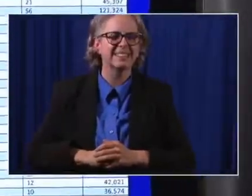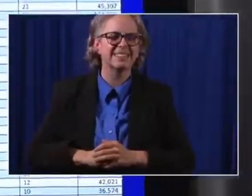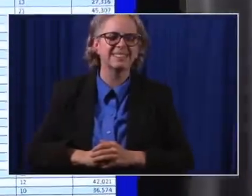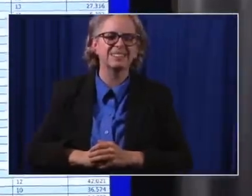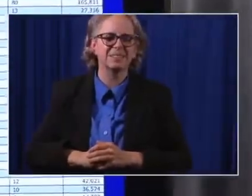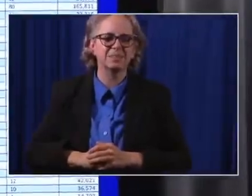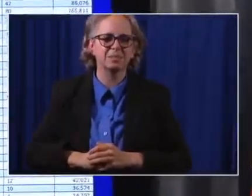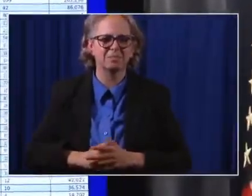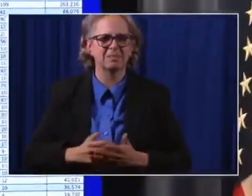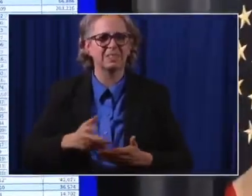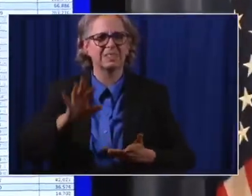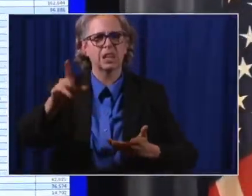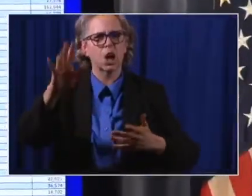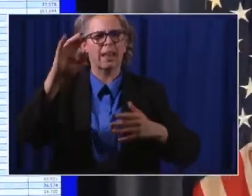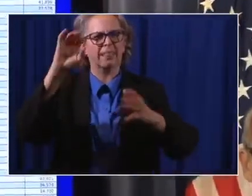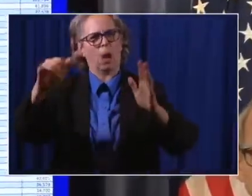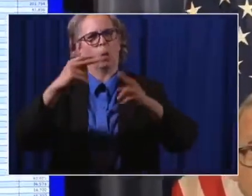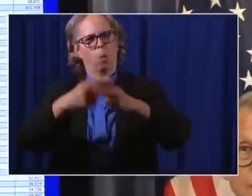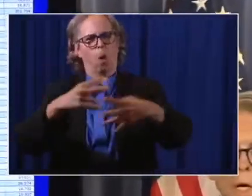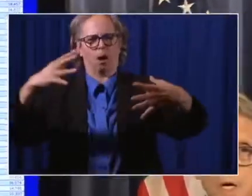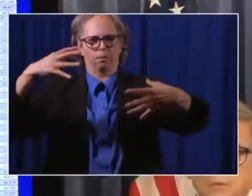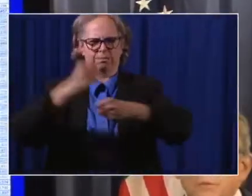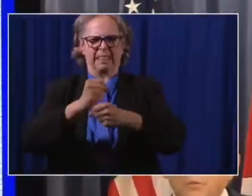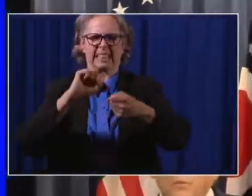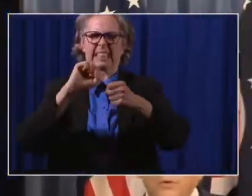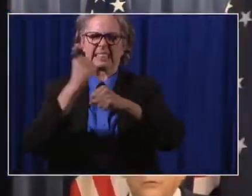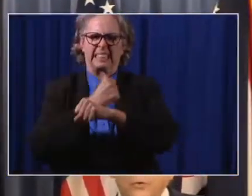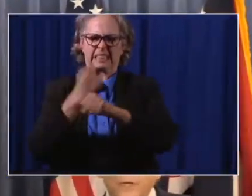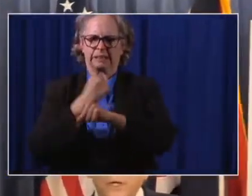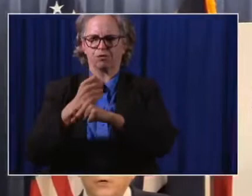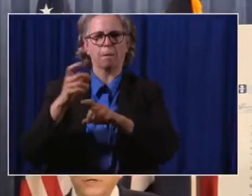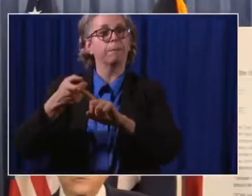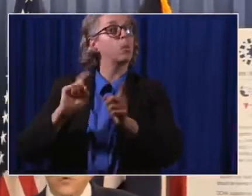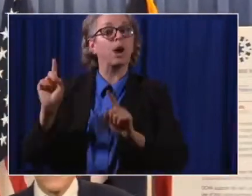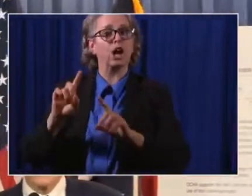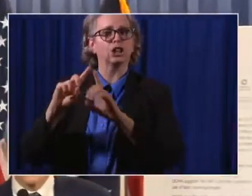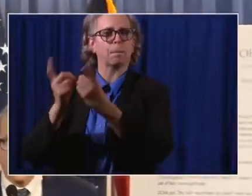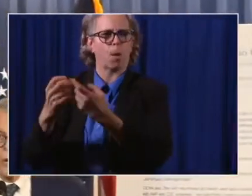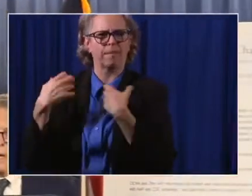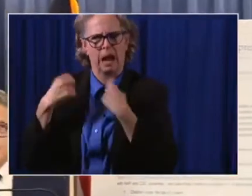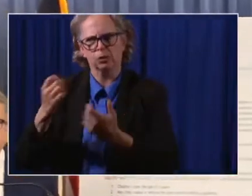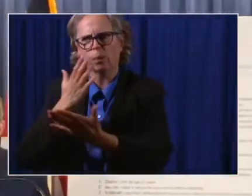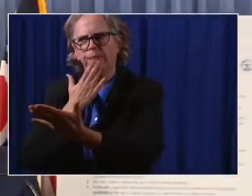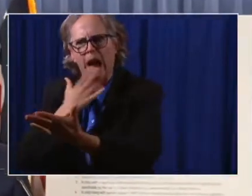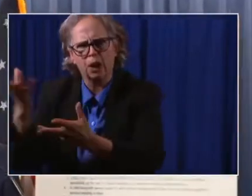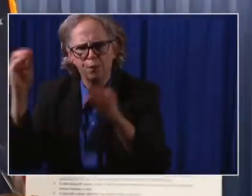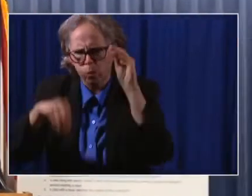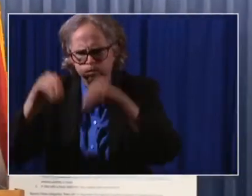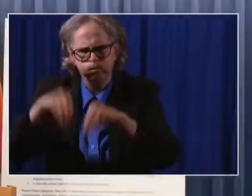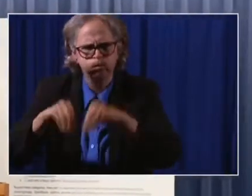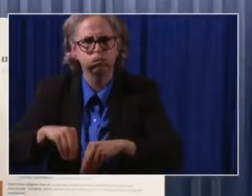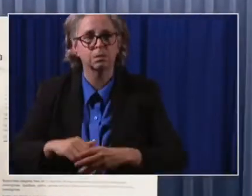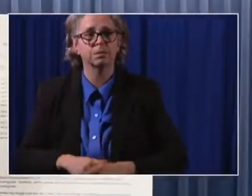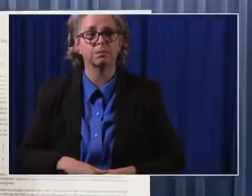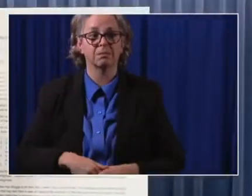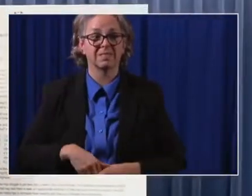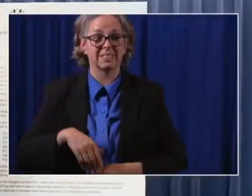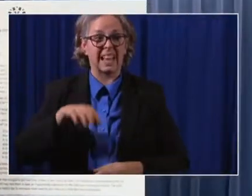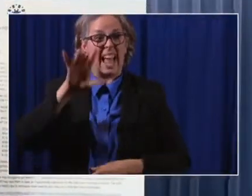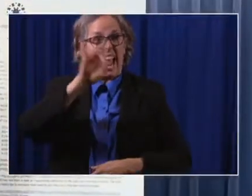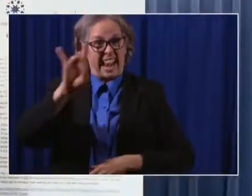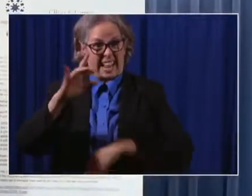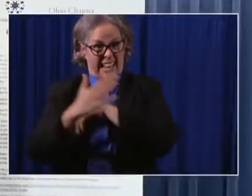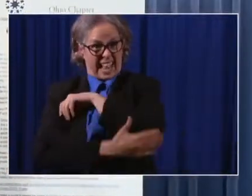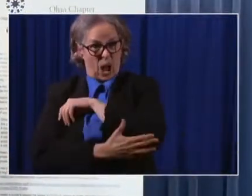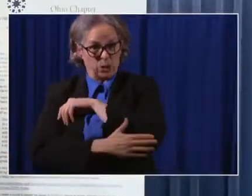statistics of the Department of Health, and thank them for doing this. But what we're doing here is ranking all 88 counties based upon,